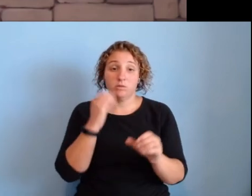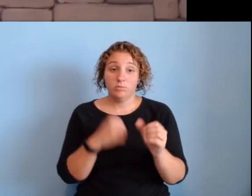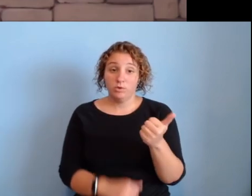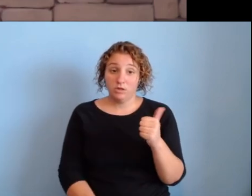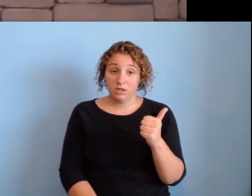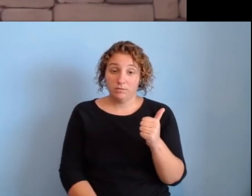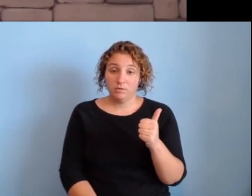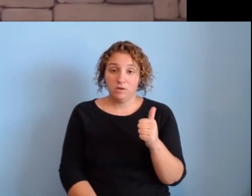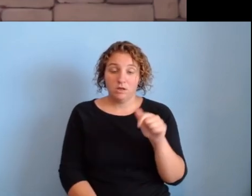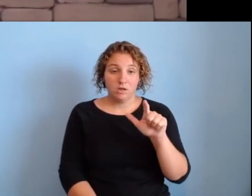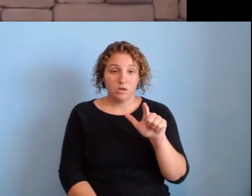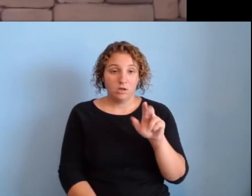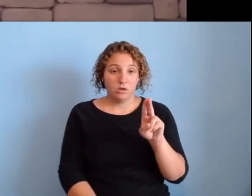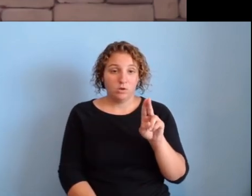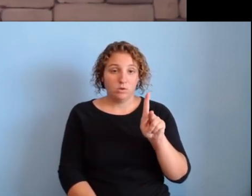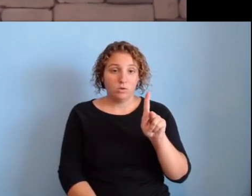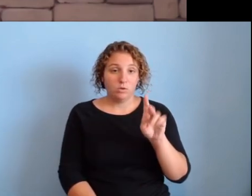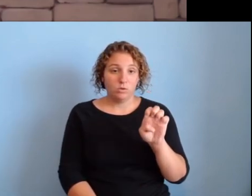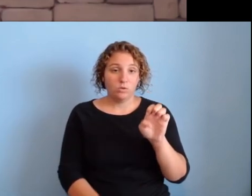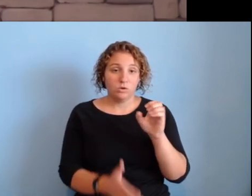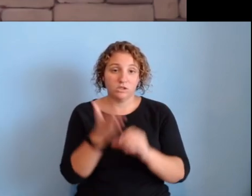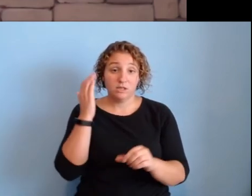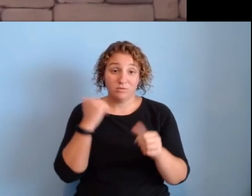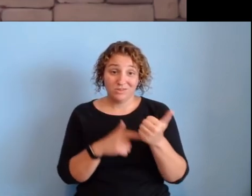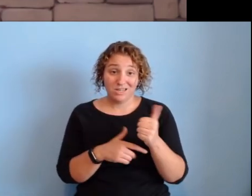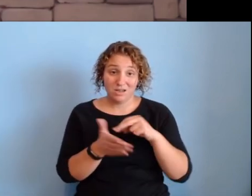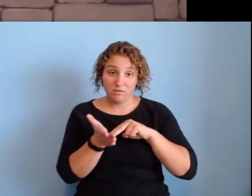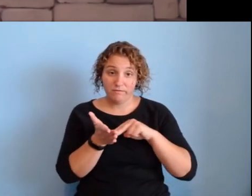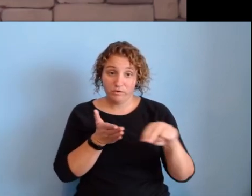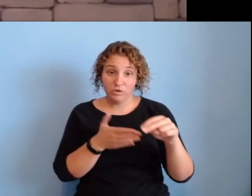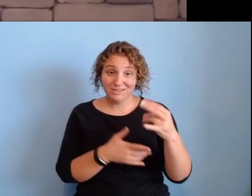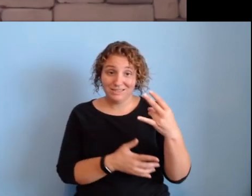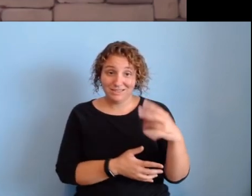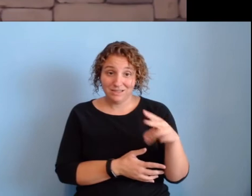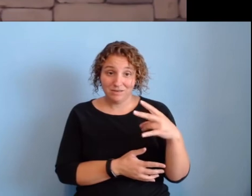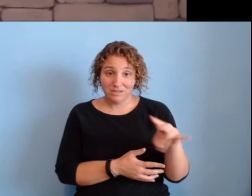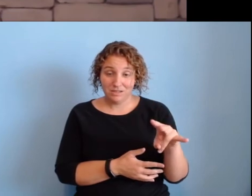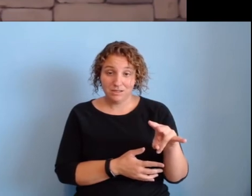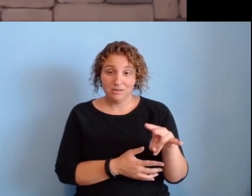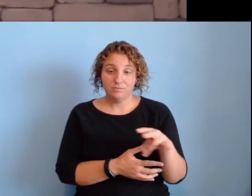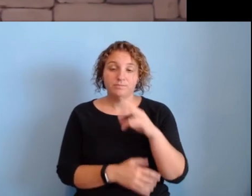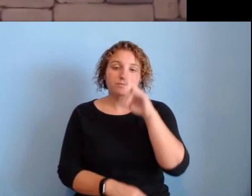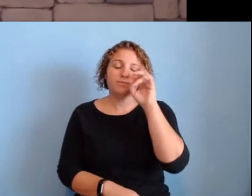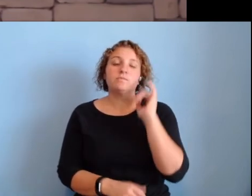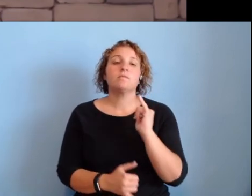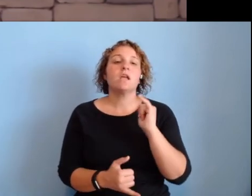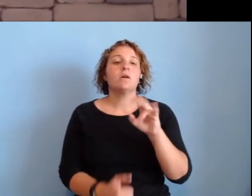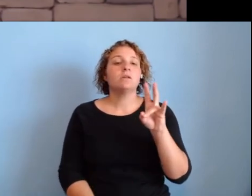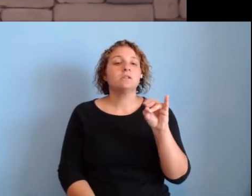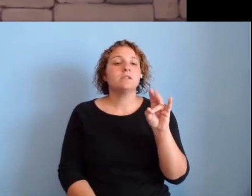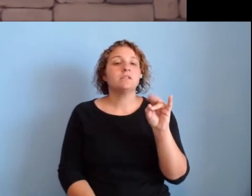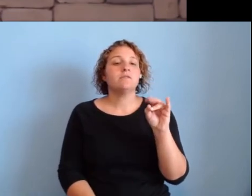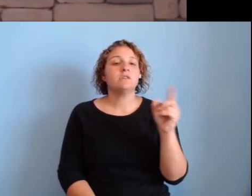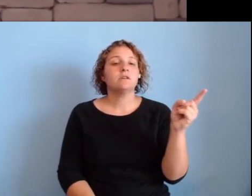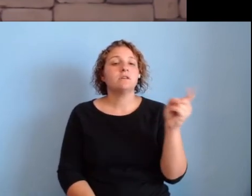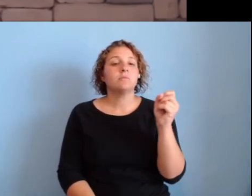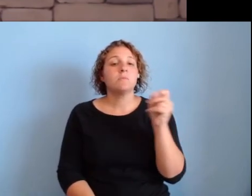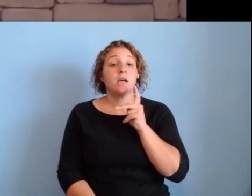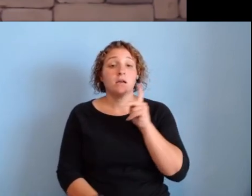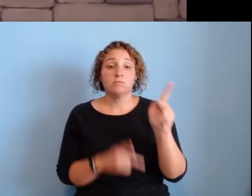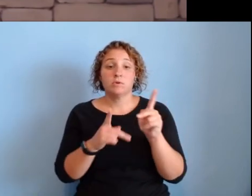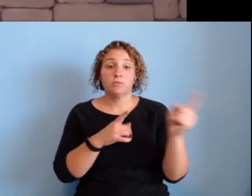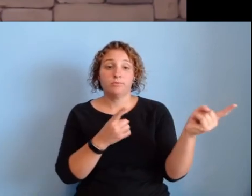Luke chapter 10. We'll in verse 17. Luke's gospel. And the 70 returned. You can go home and find